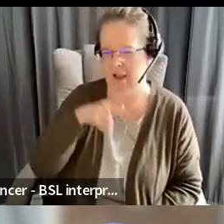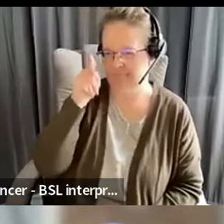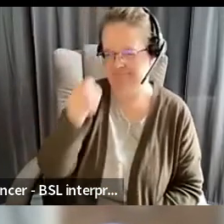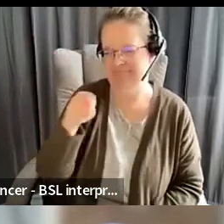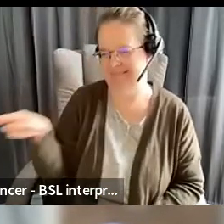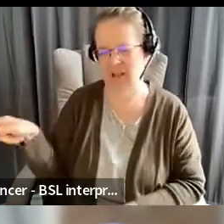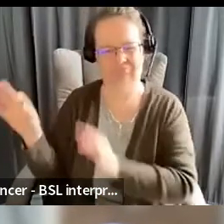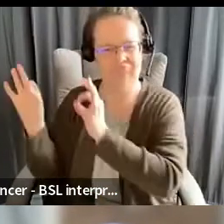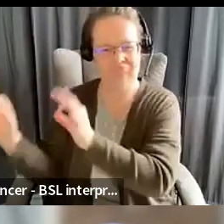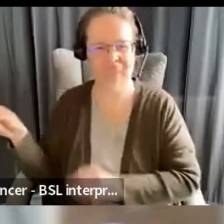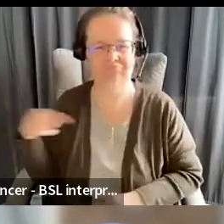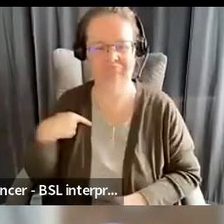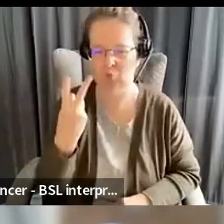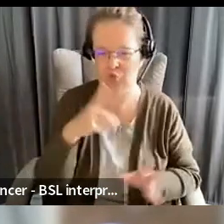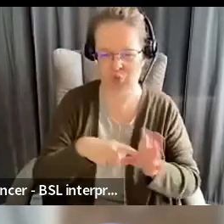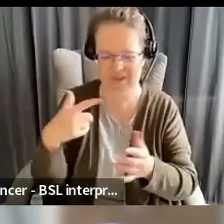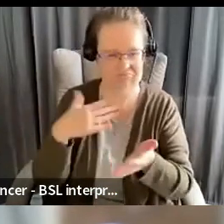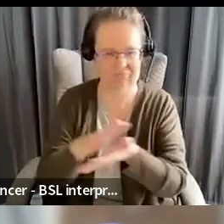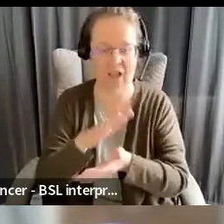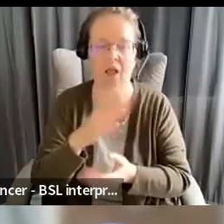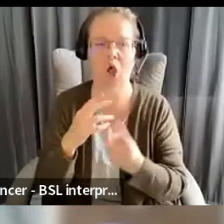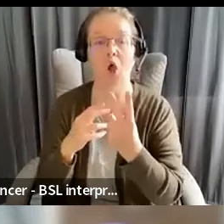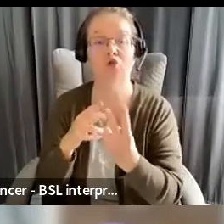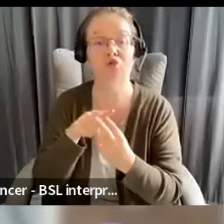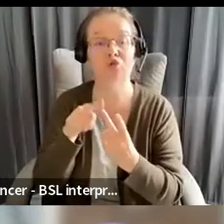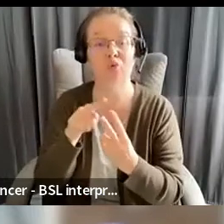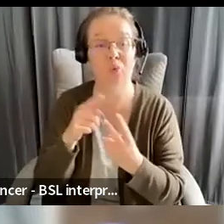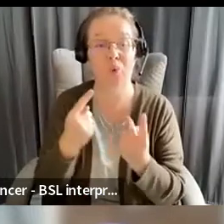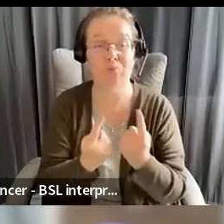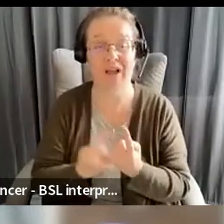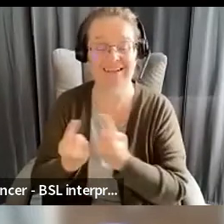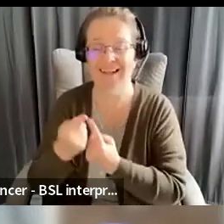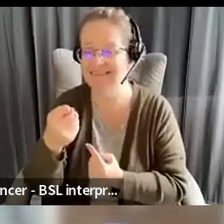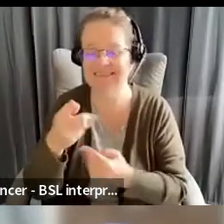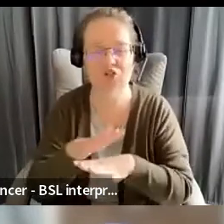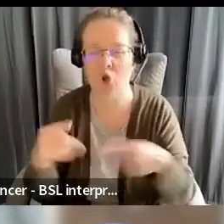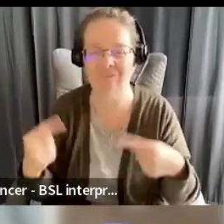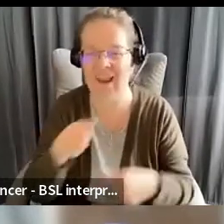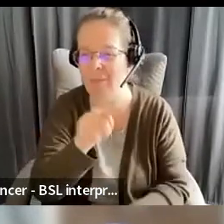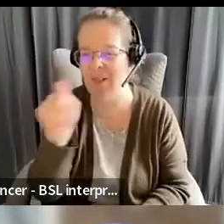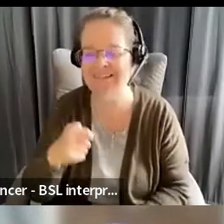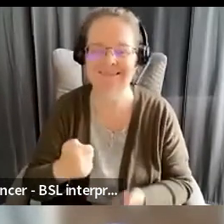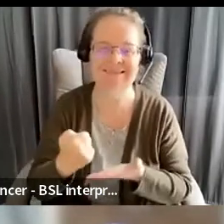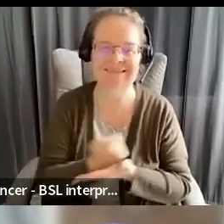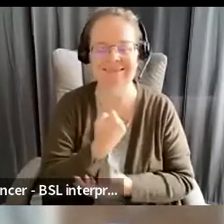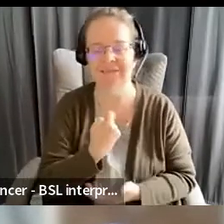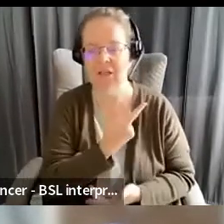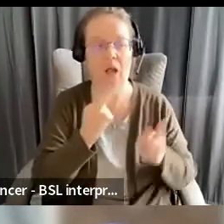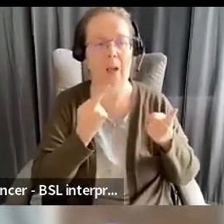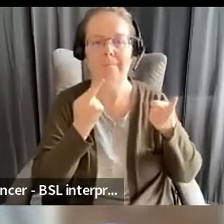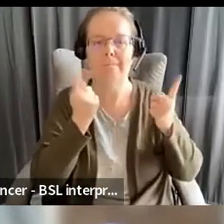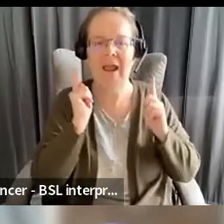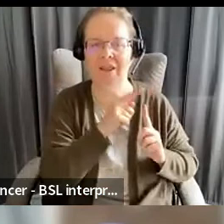them. And these two products were not available on the vendor's side. And the manager then went out